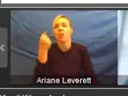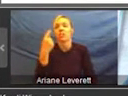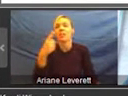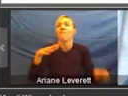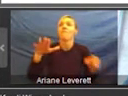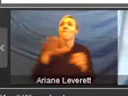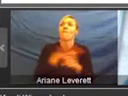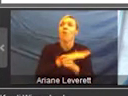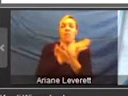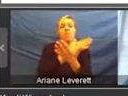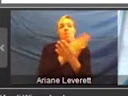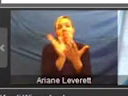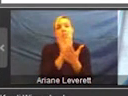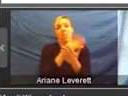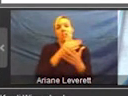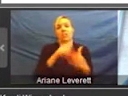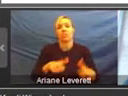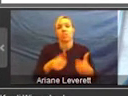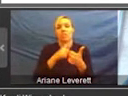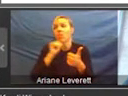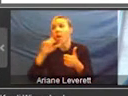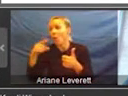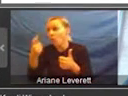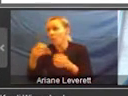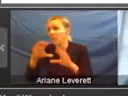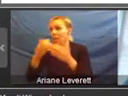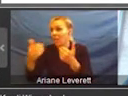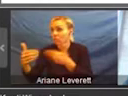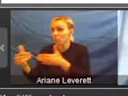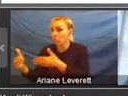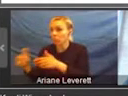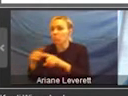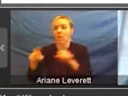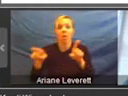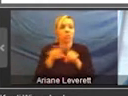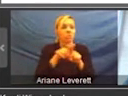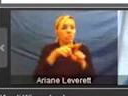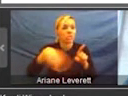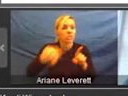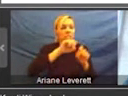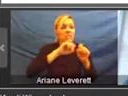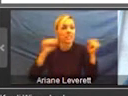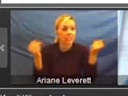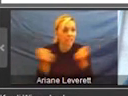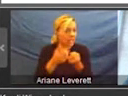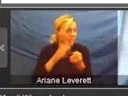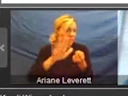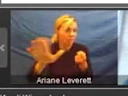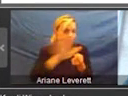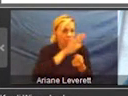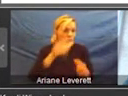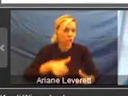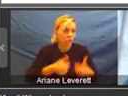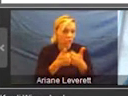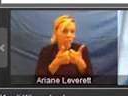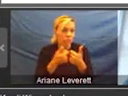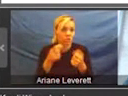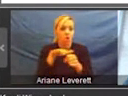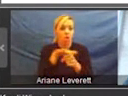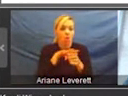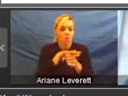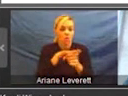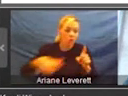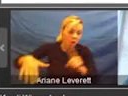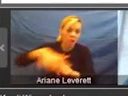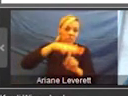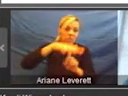challenges, not only in the classroom, but also within society as a whole, and the specific local context. So it's not only